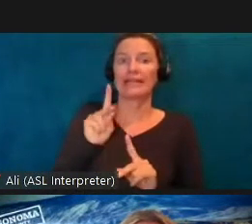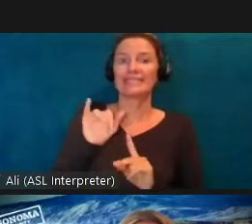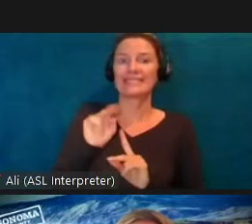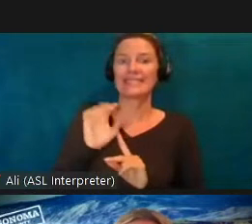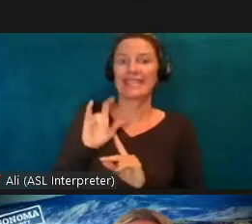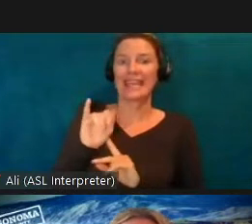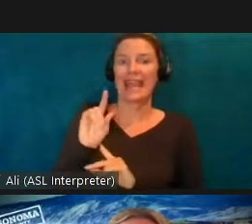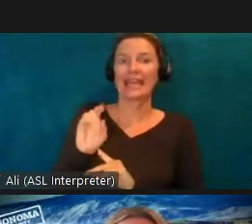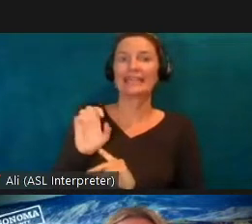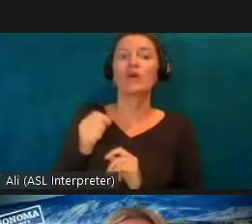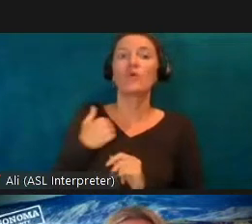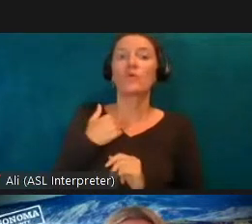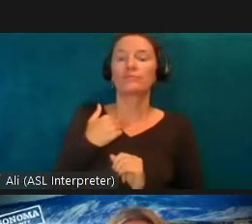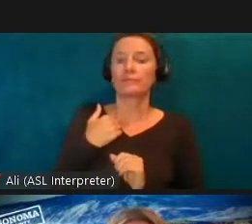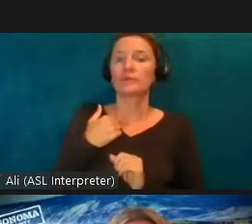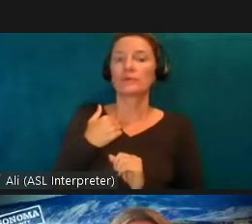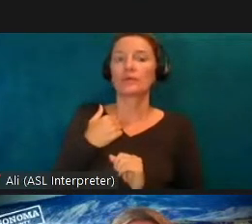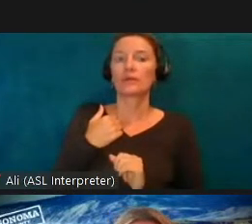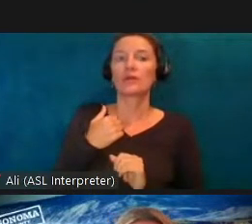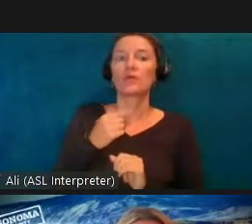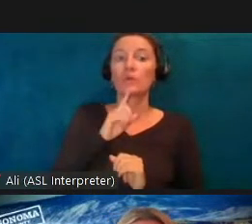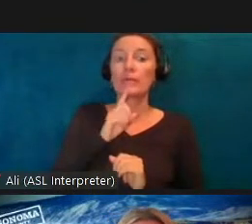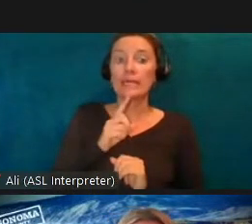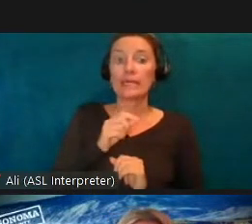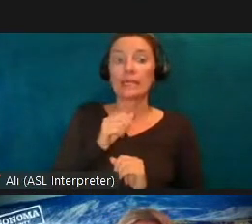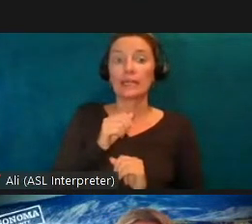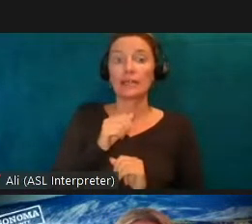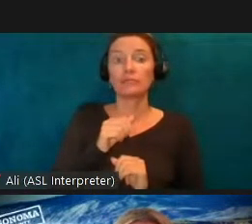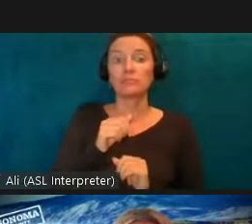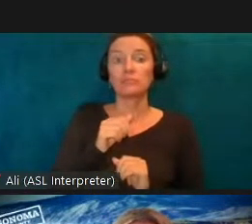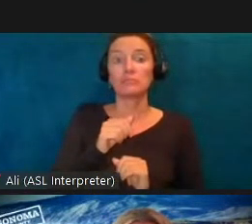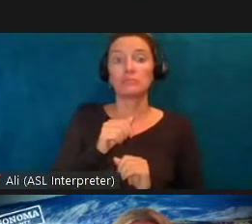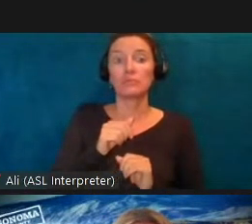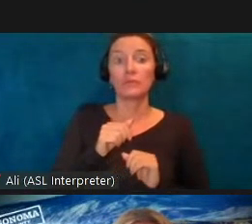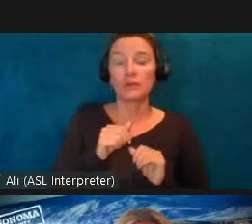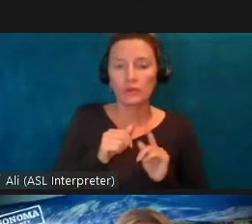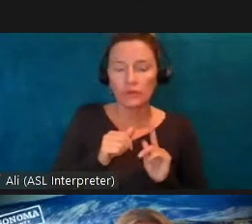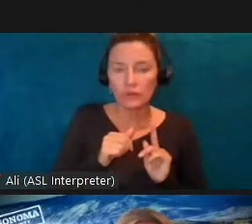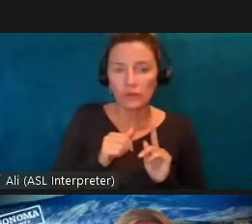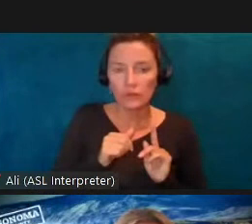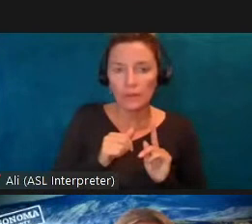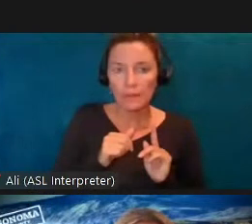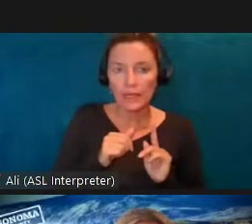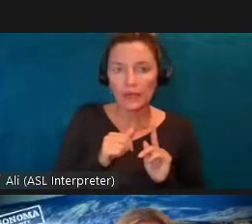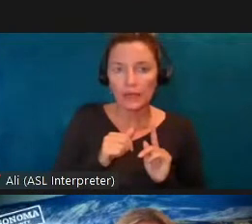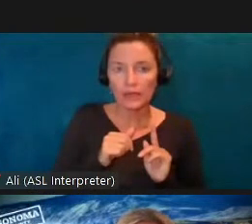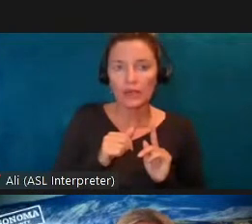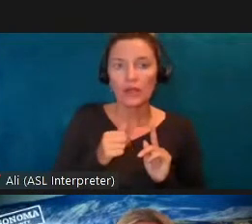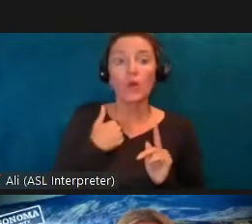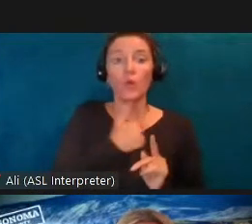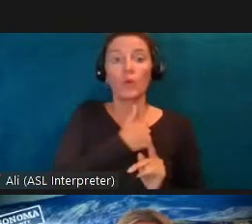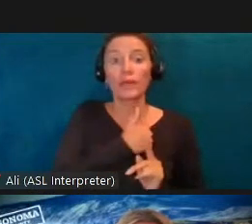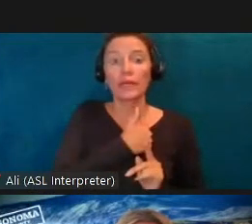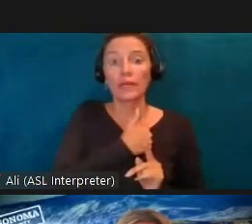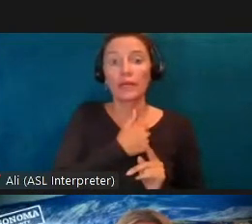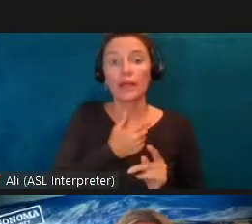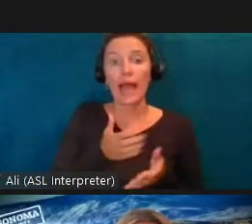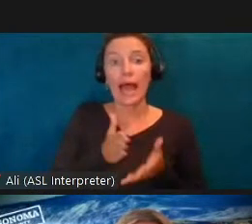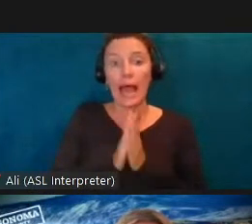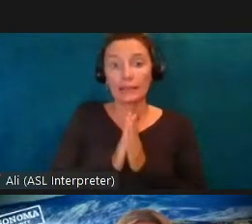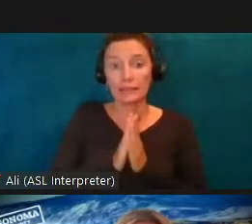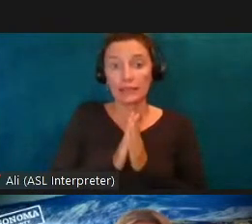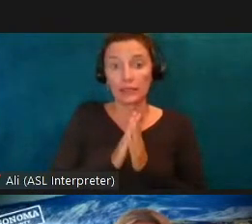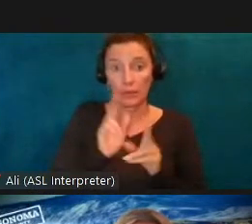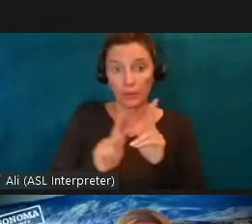had the ignitions that we historically on average have. So we ask that the public maintains their vigilance